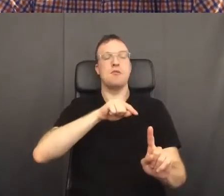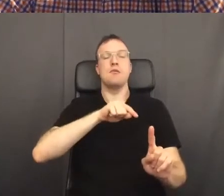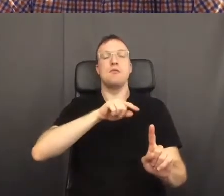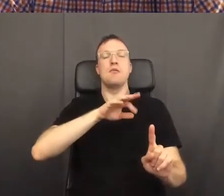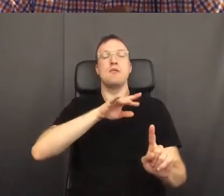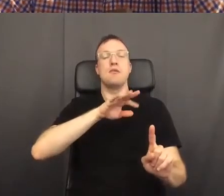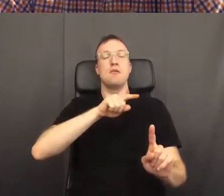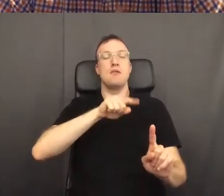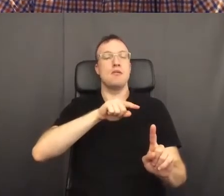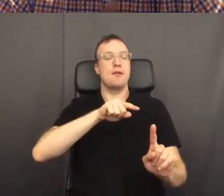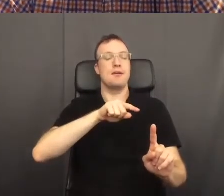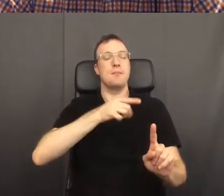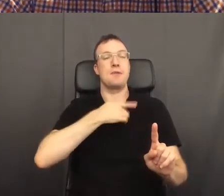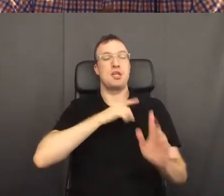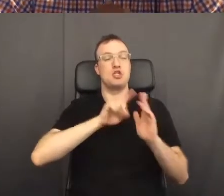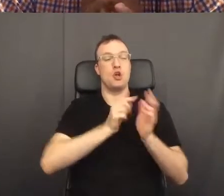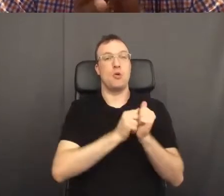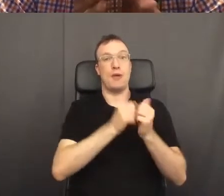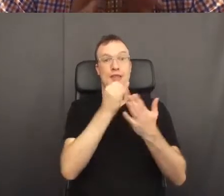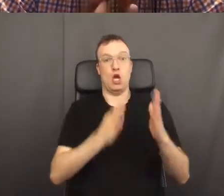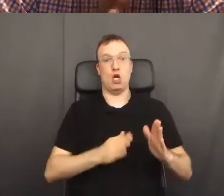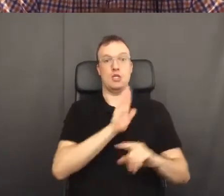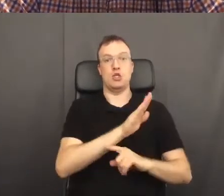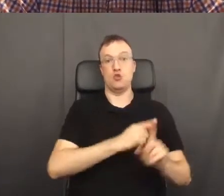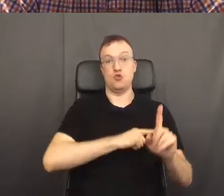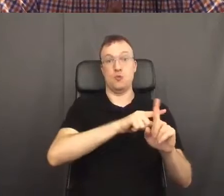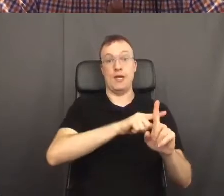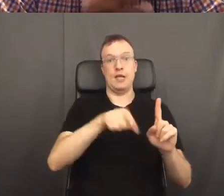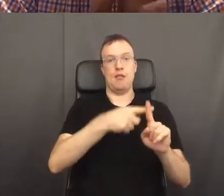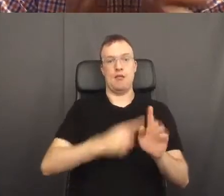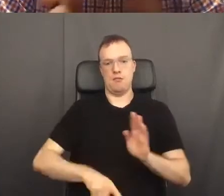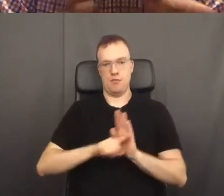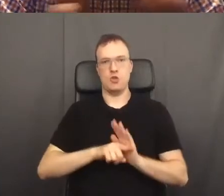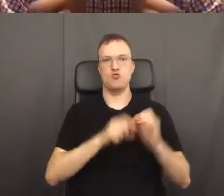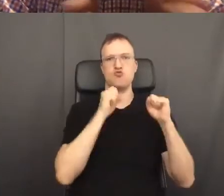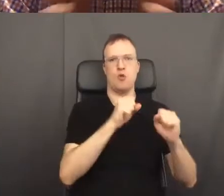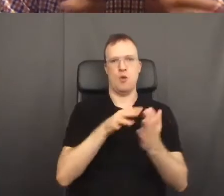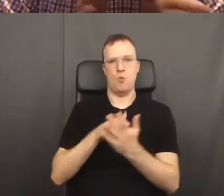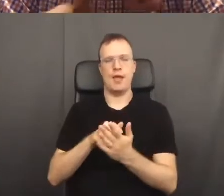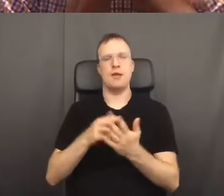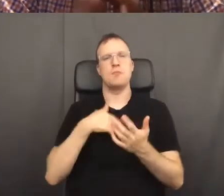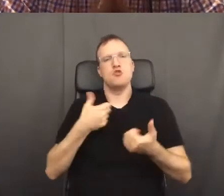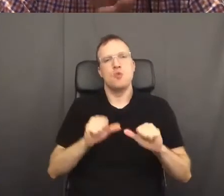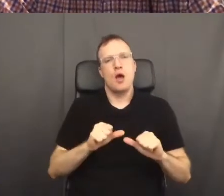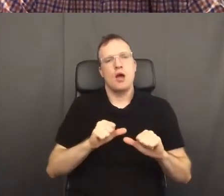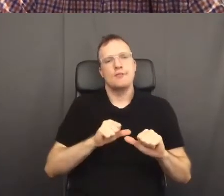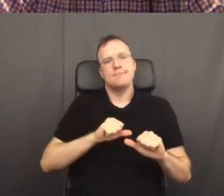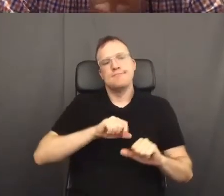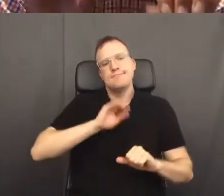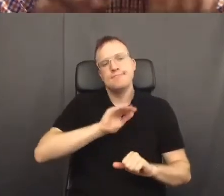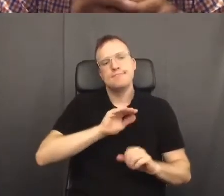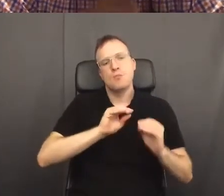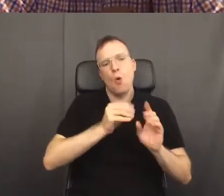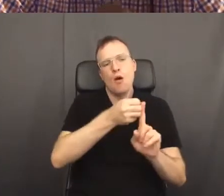like strength and then also the weakness, and I try to fix those things, like or I try to provoke